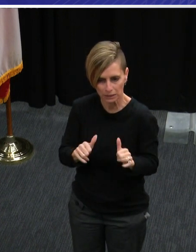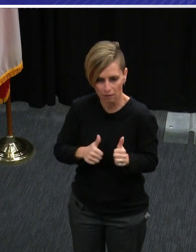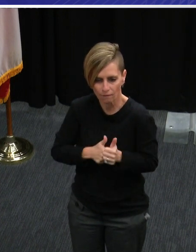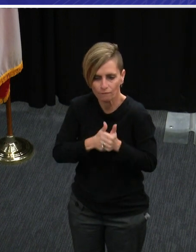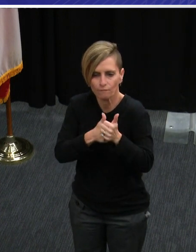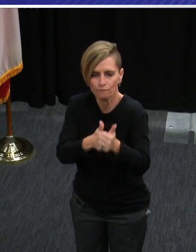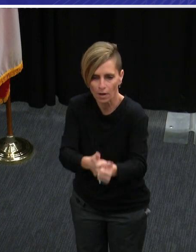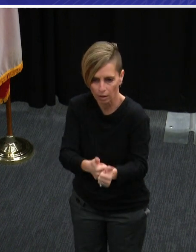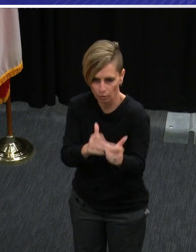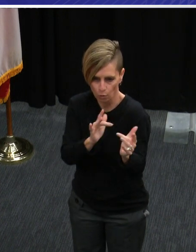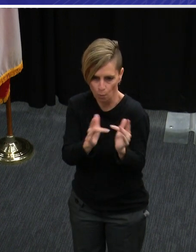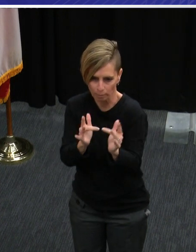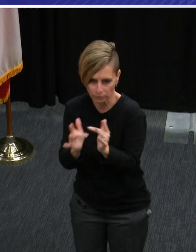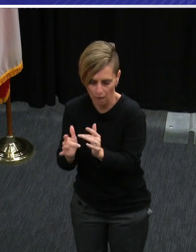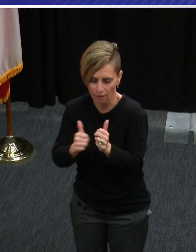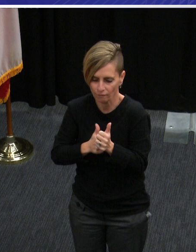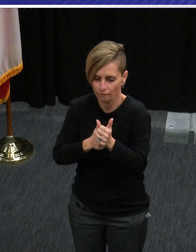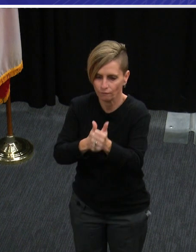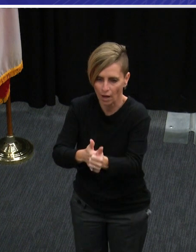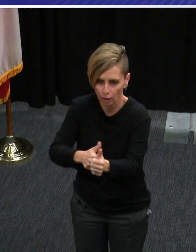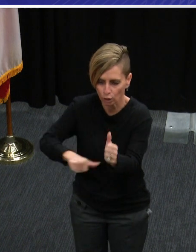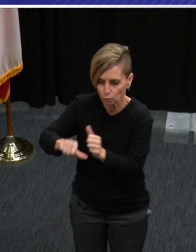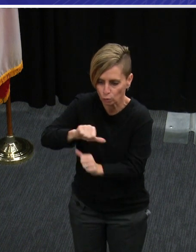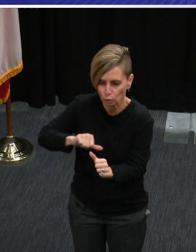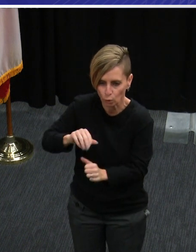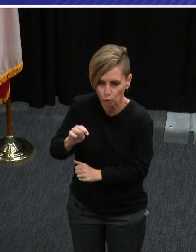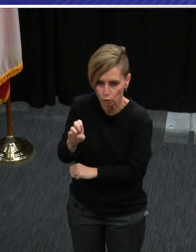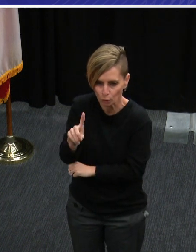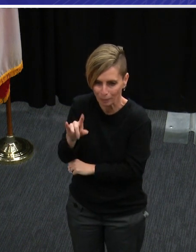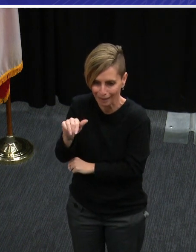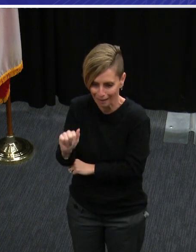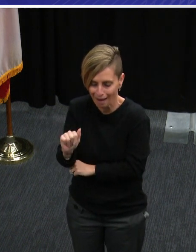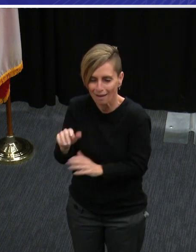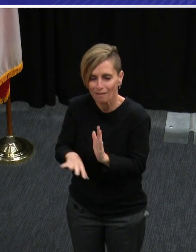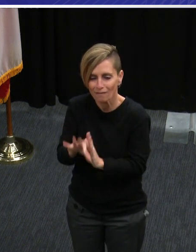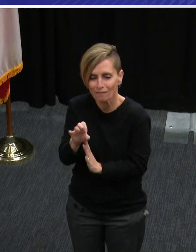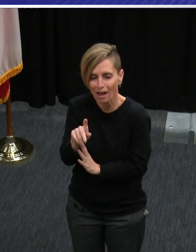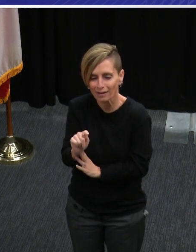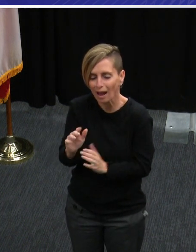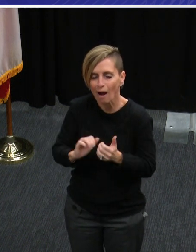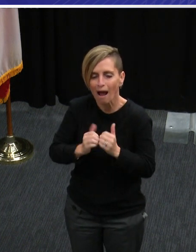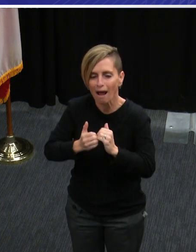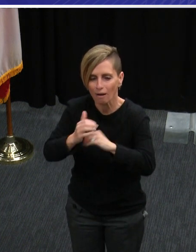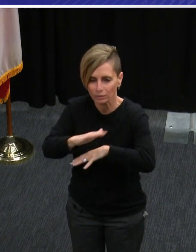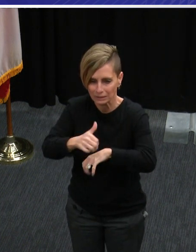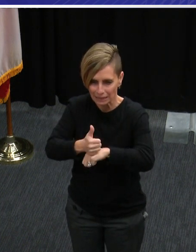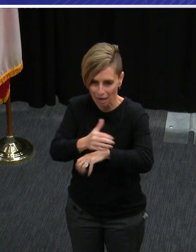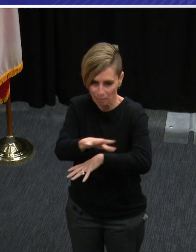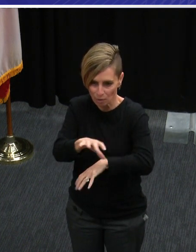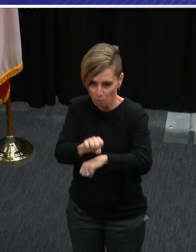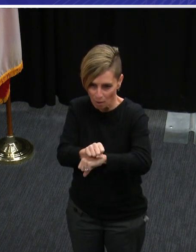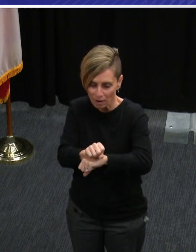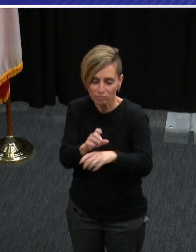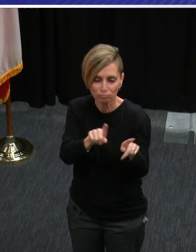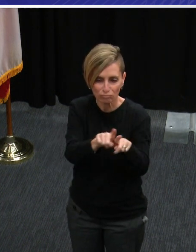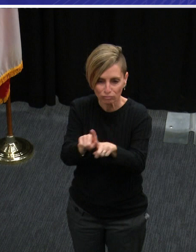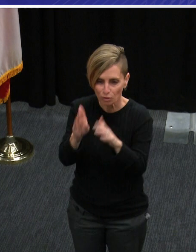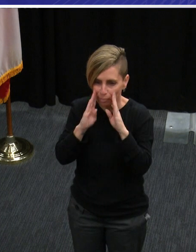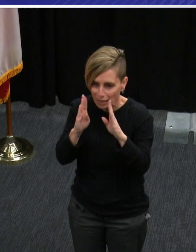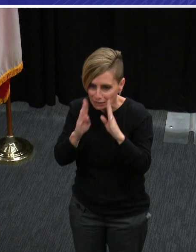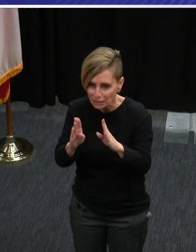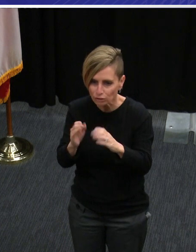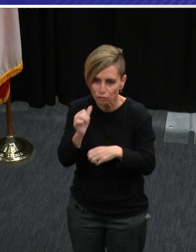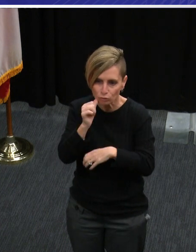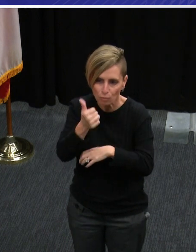their website and social media. It might be out there right now, or if not, stay tuned in the next day or two as they are able to ramp